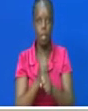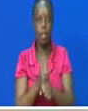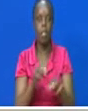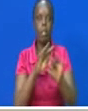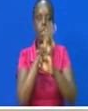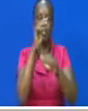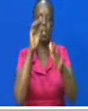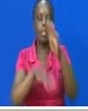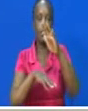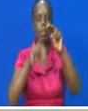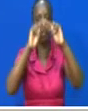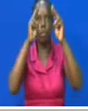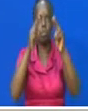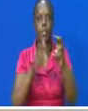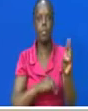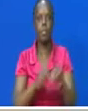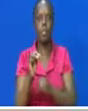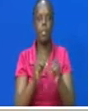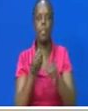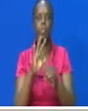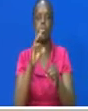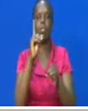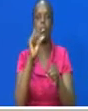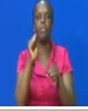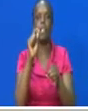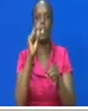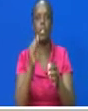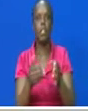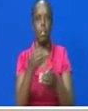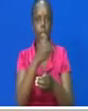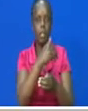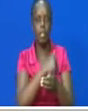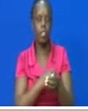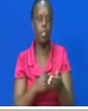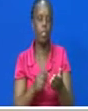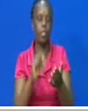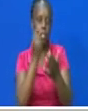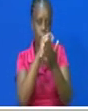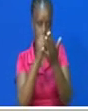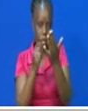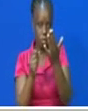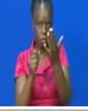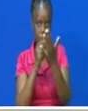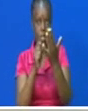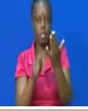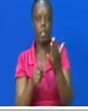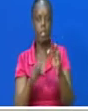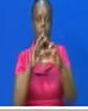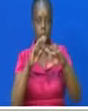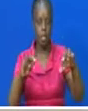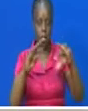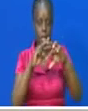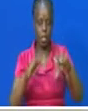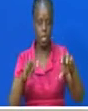And the subtopic is methods of data collection, recording,